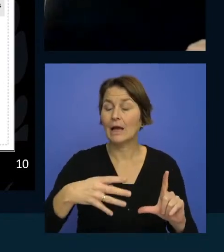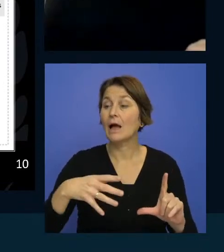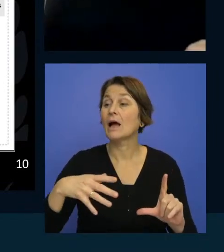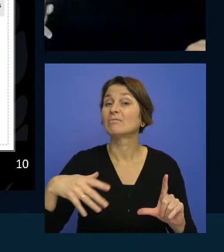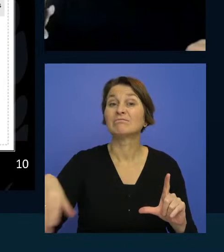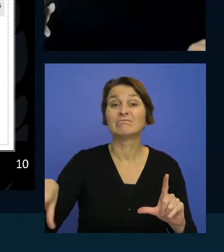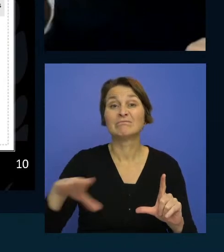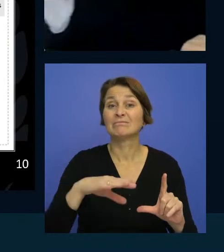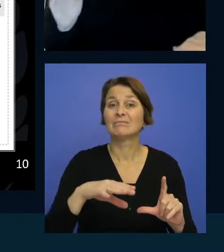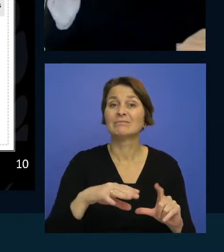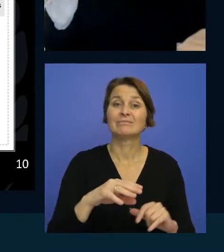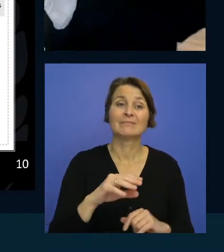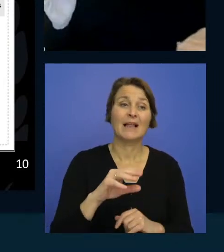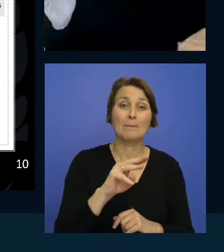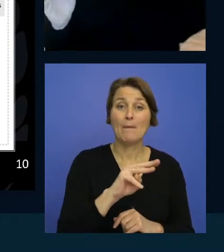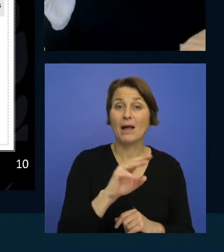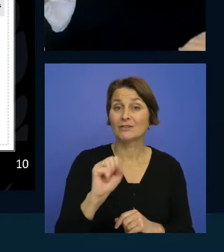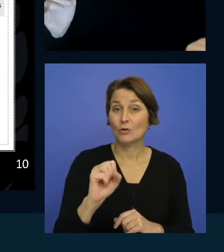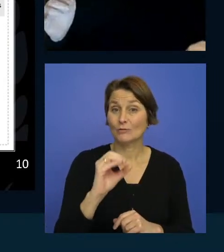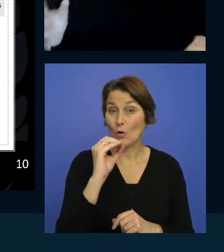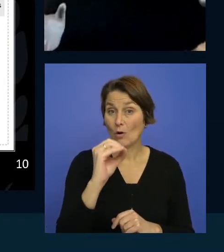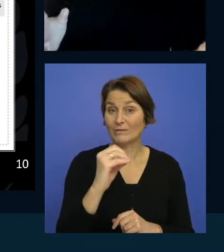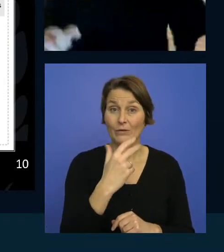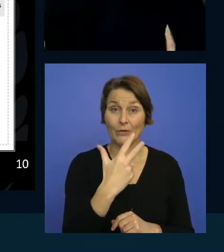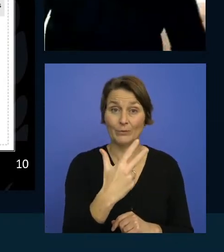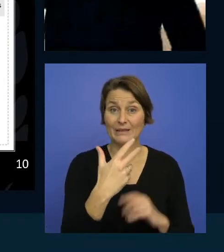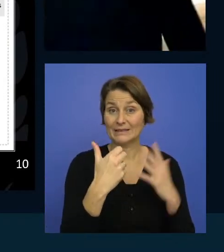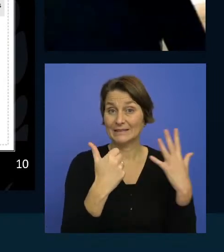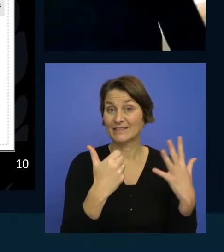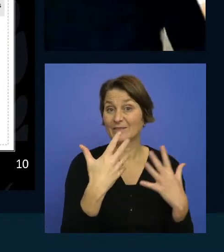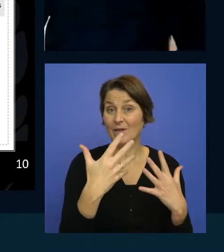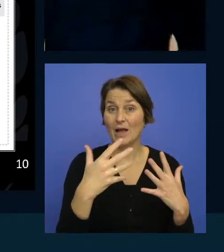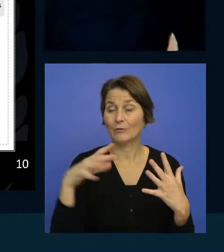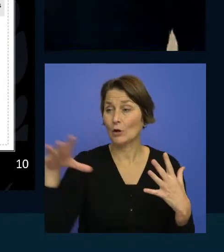365 default in it.